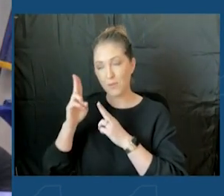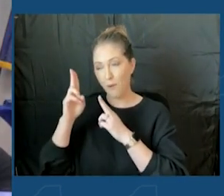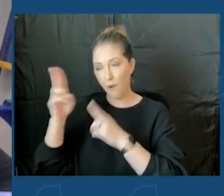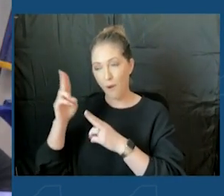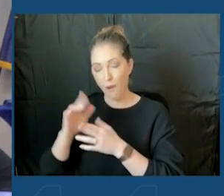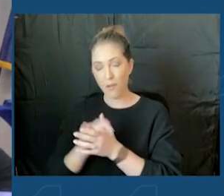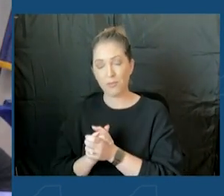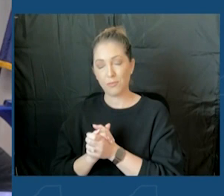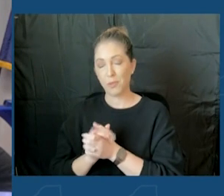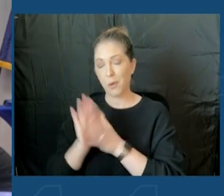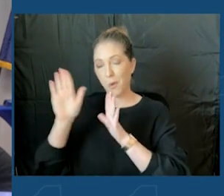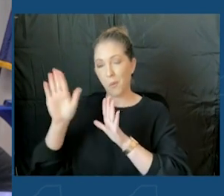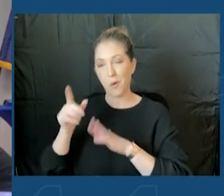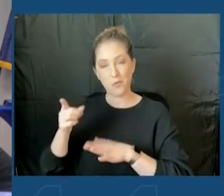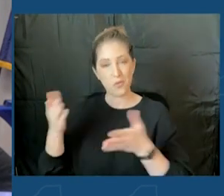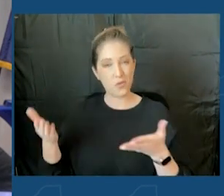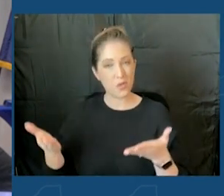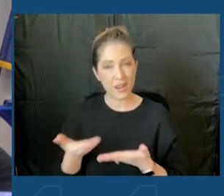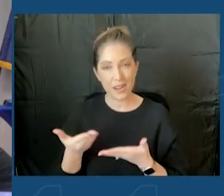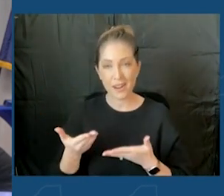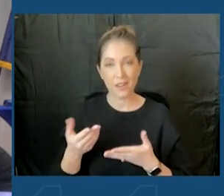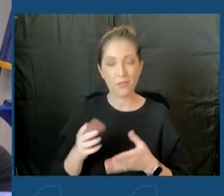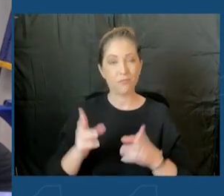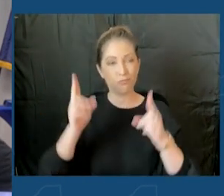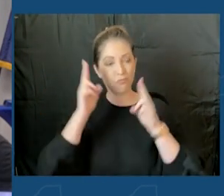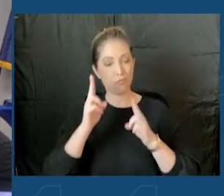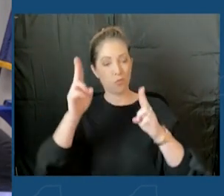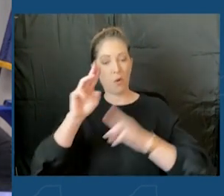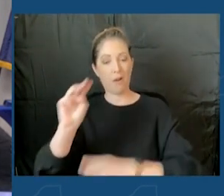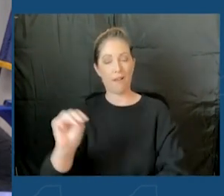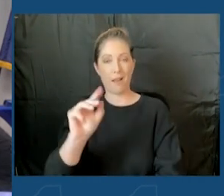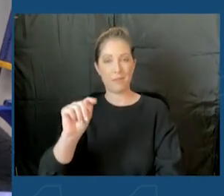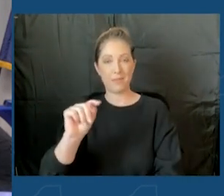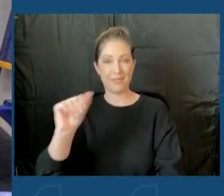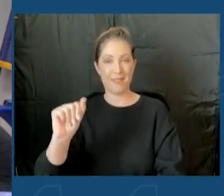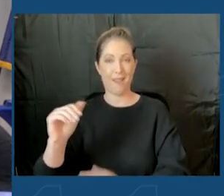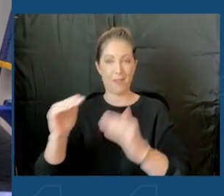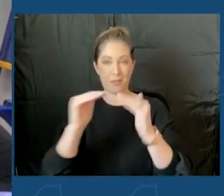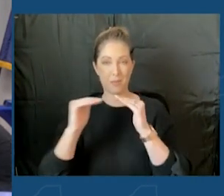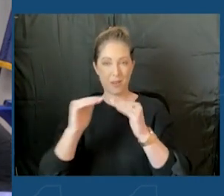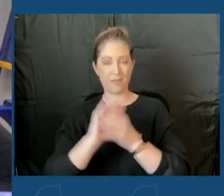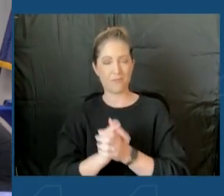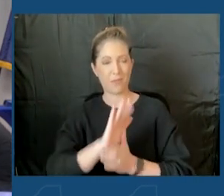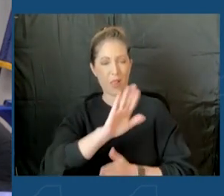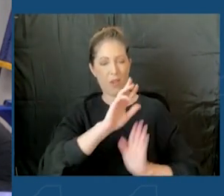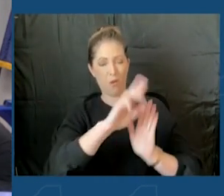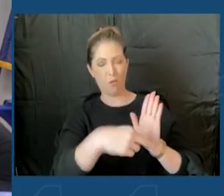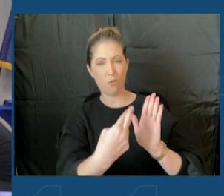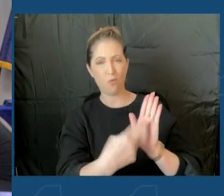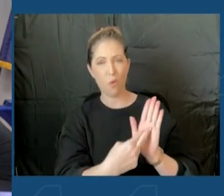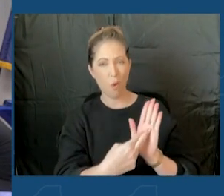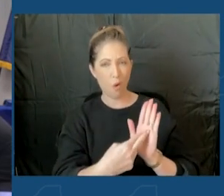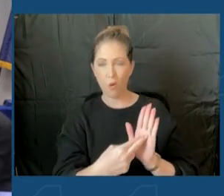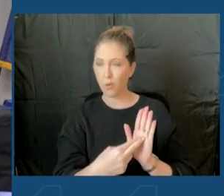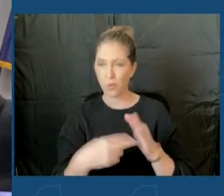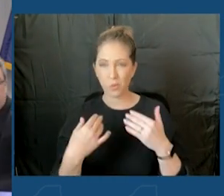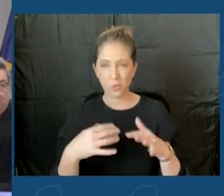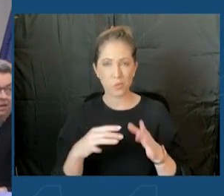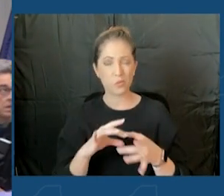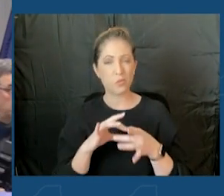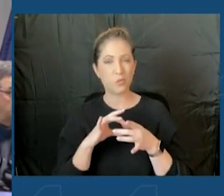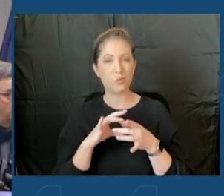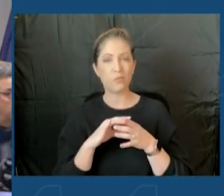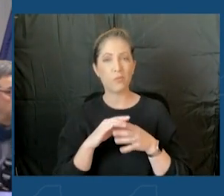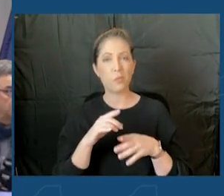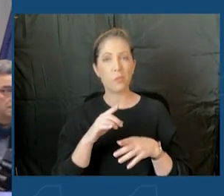here to honor our MTA colleagues for their roles in responding to the April